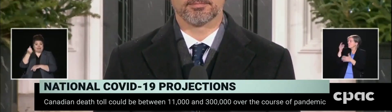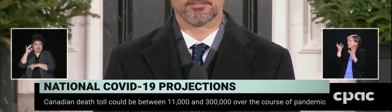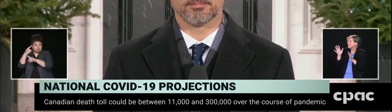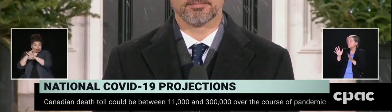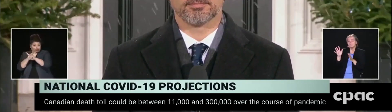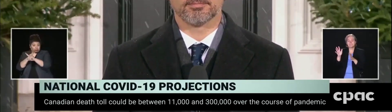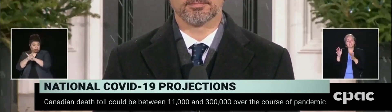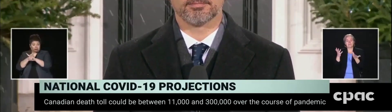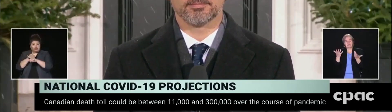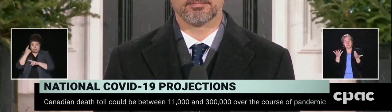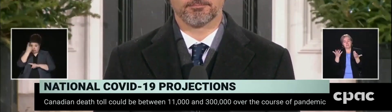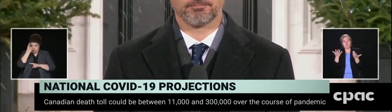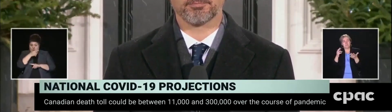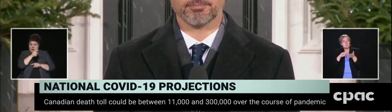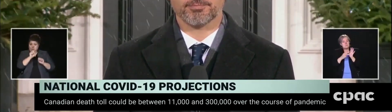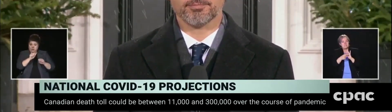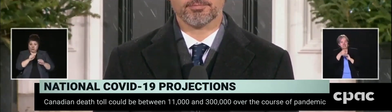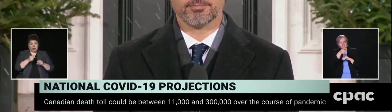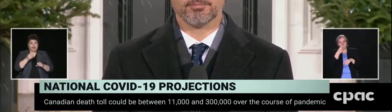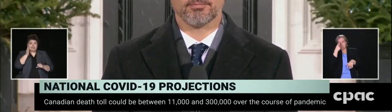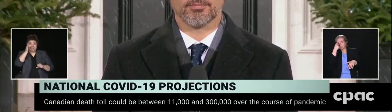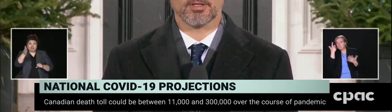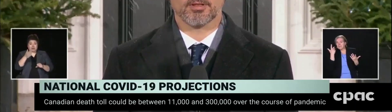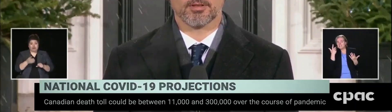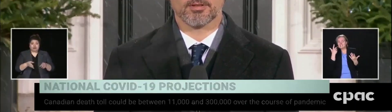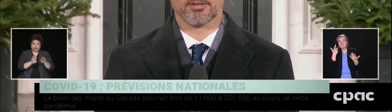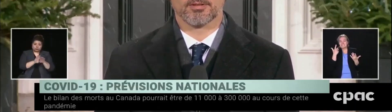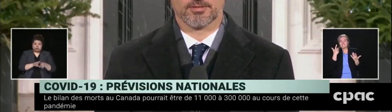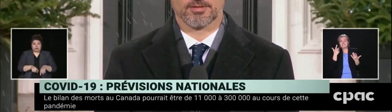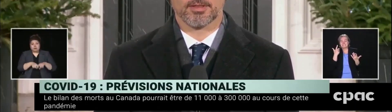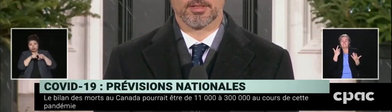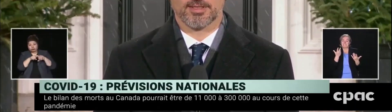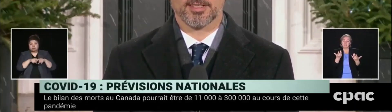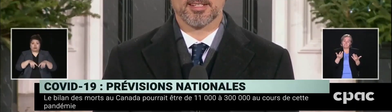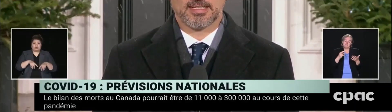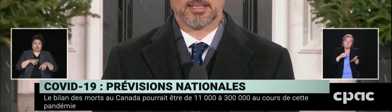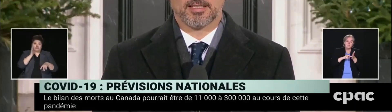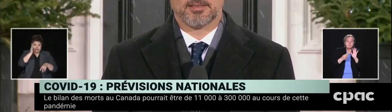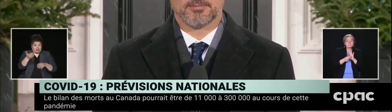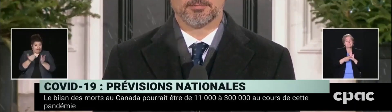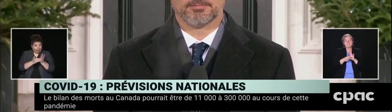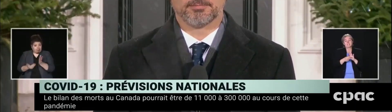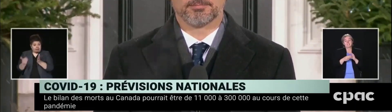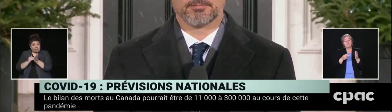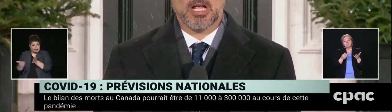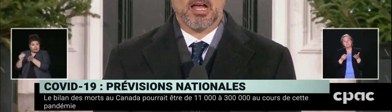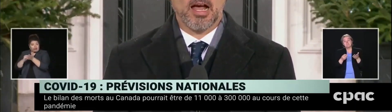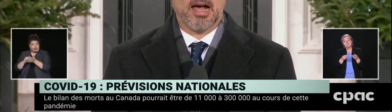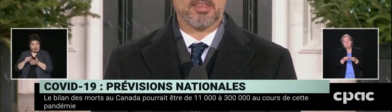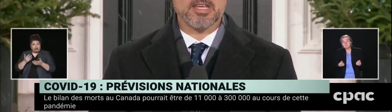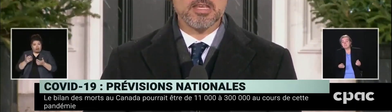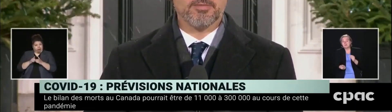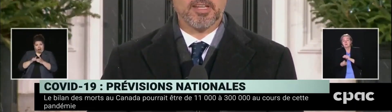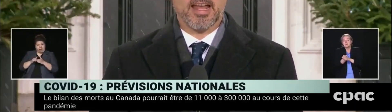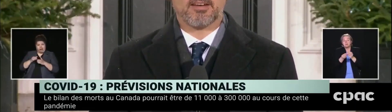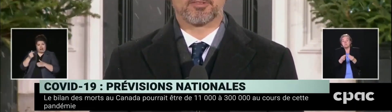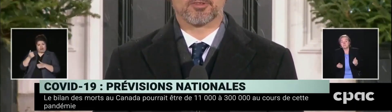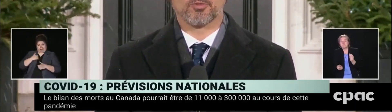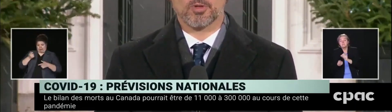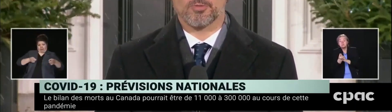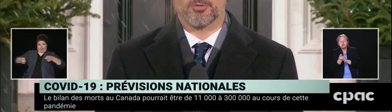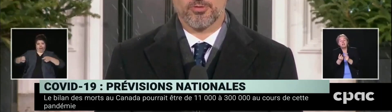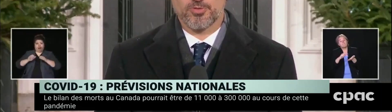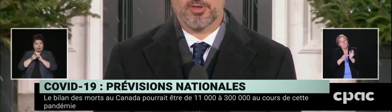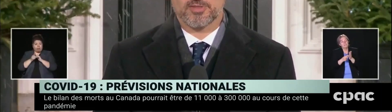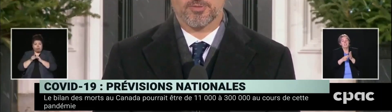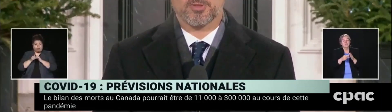of shutdowns, lockdowns, closures of the economy? And how can we handle those kinds of constant shutdowns? I think even after